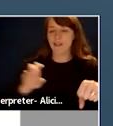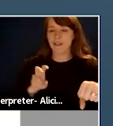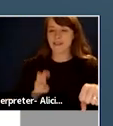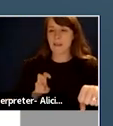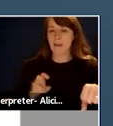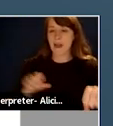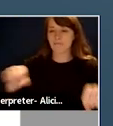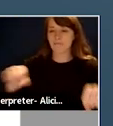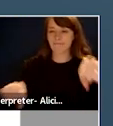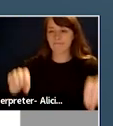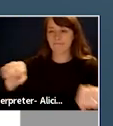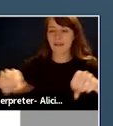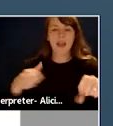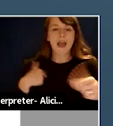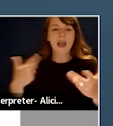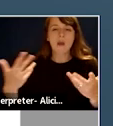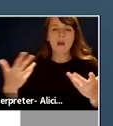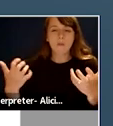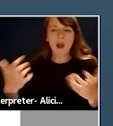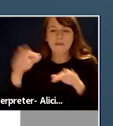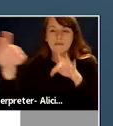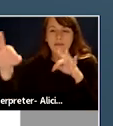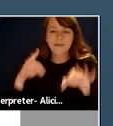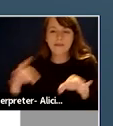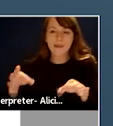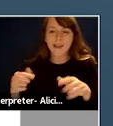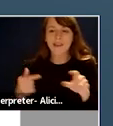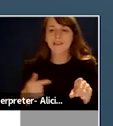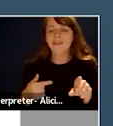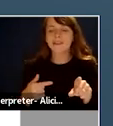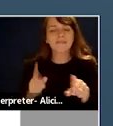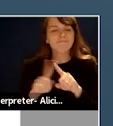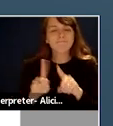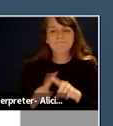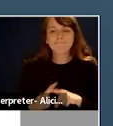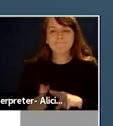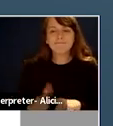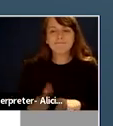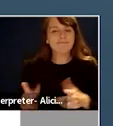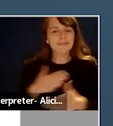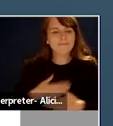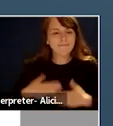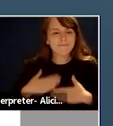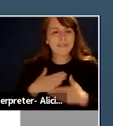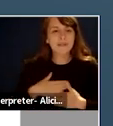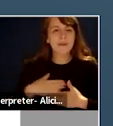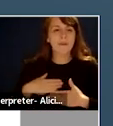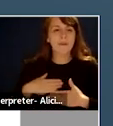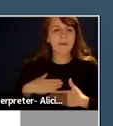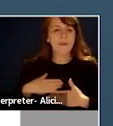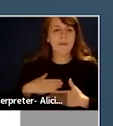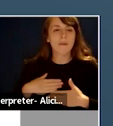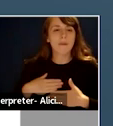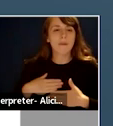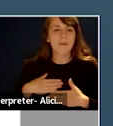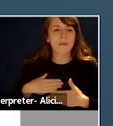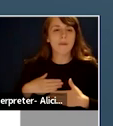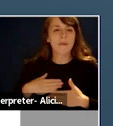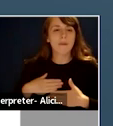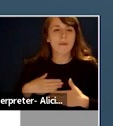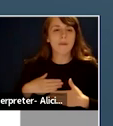offer. Ranges from cycling, kayaking, canoeing, stand-up paddleboarding, hiking, ice skating, sled